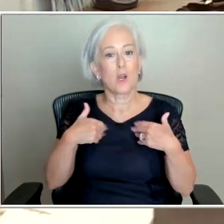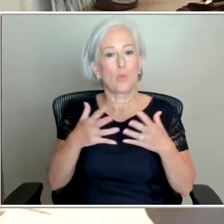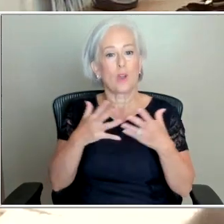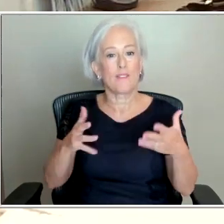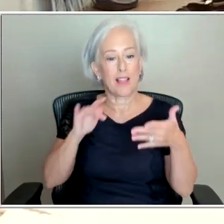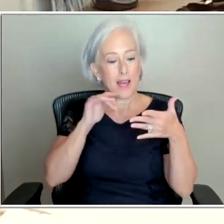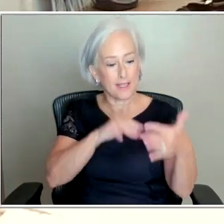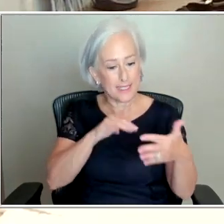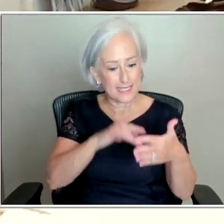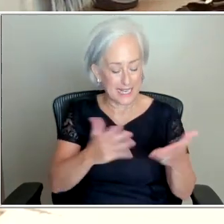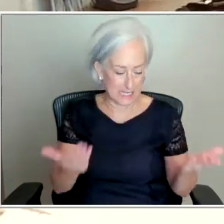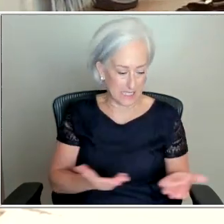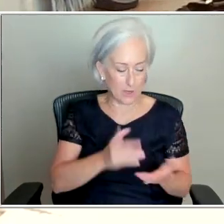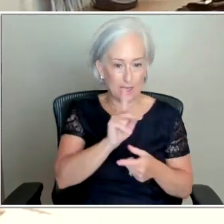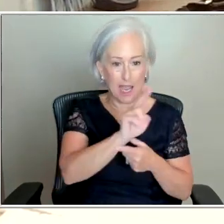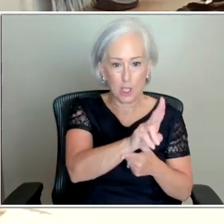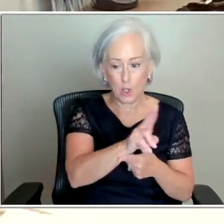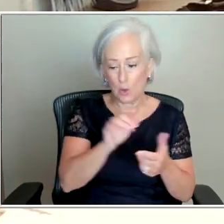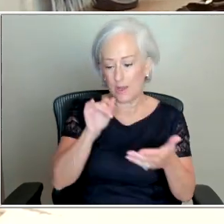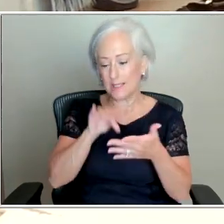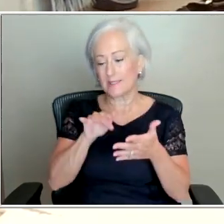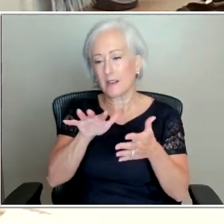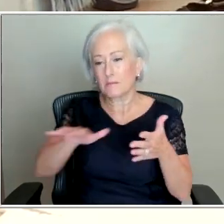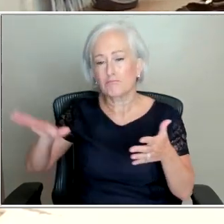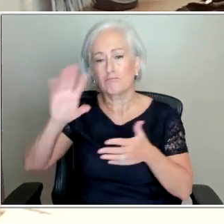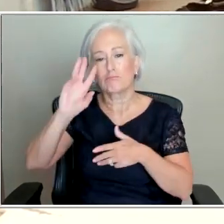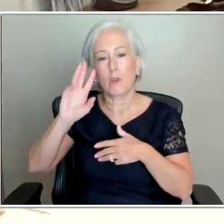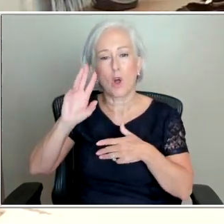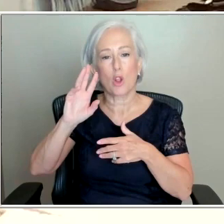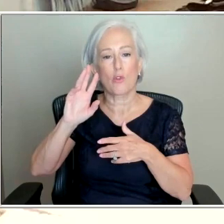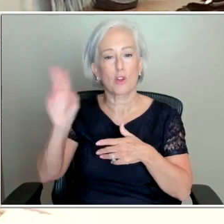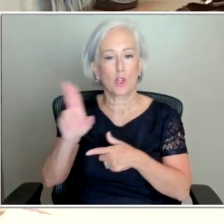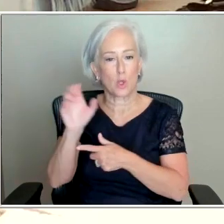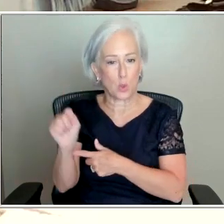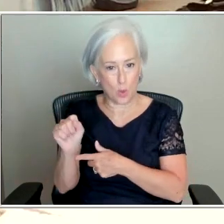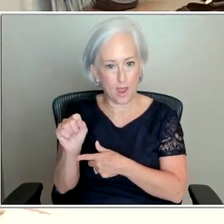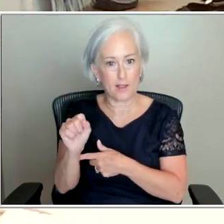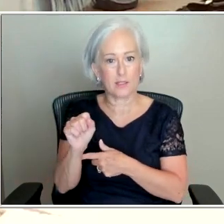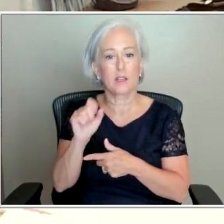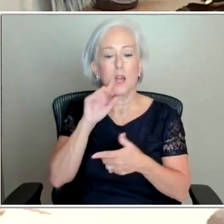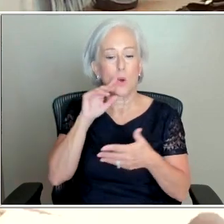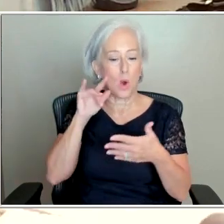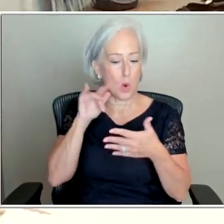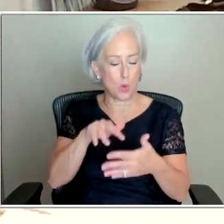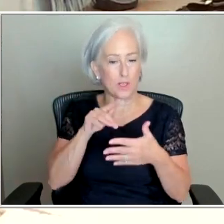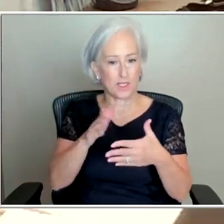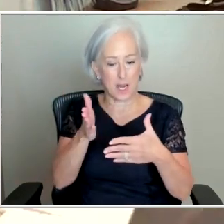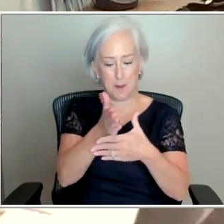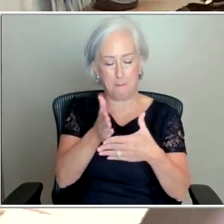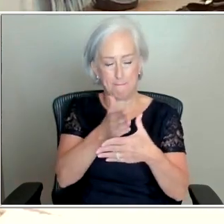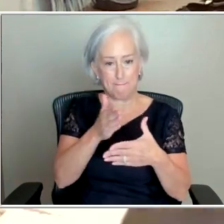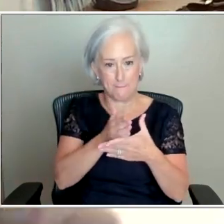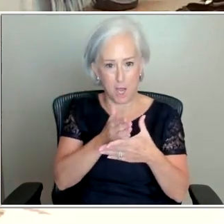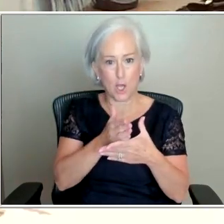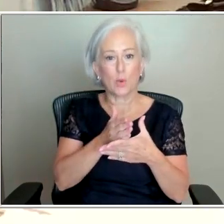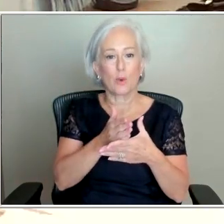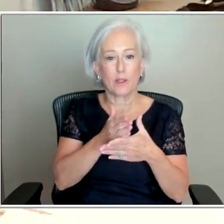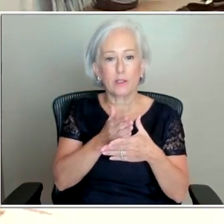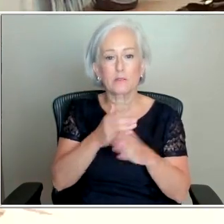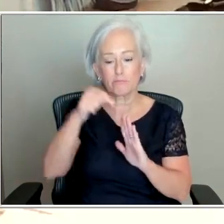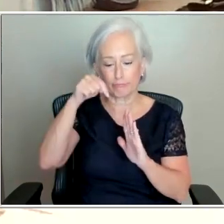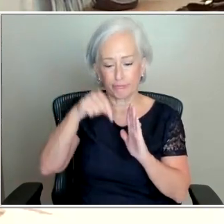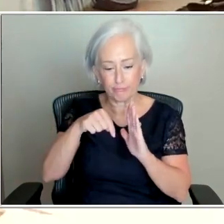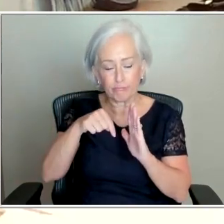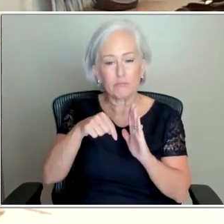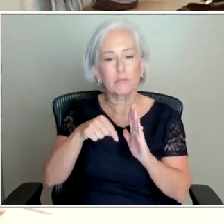lot of studies here at KU where we're doing research on moderate stage Alzheimer's disease and trying to understand